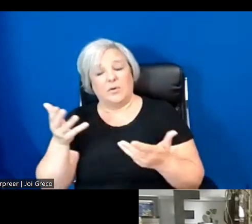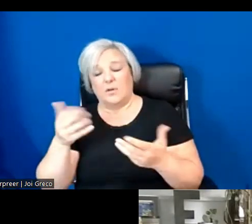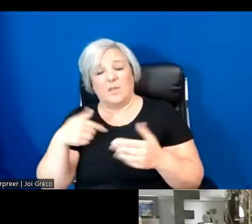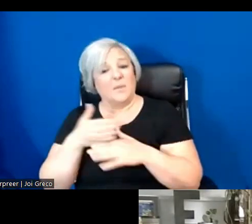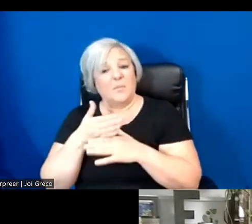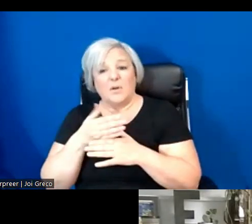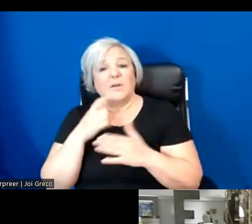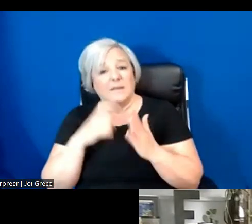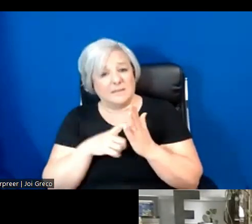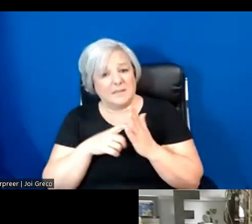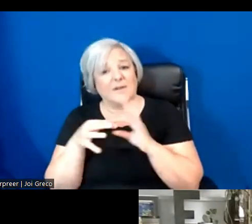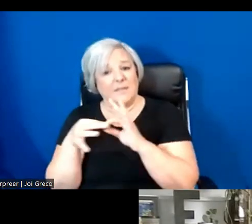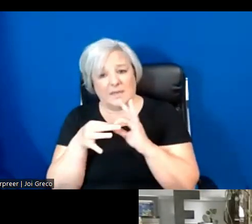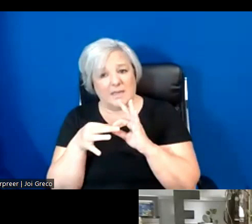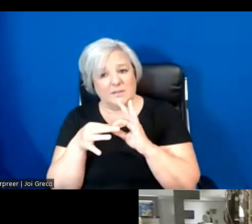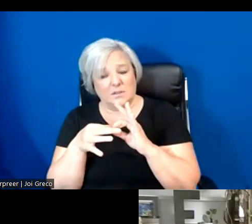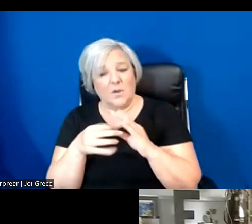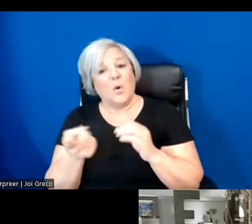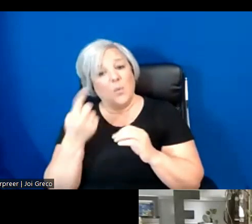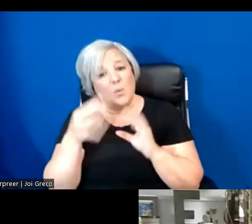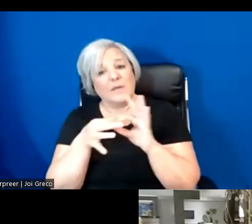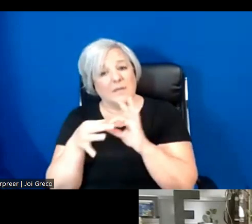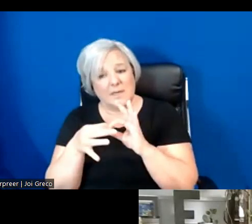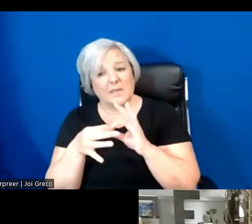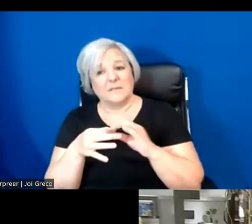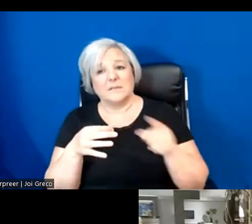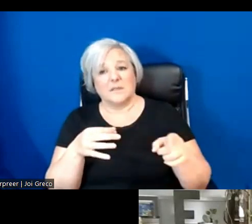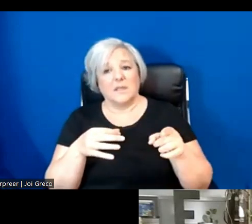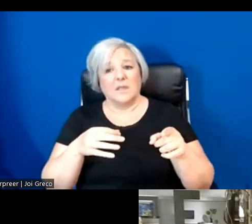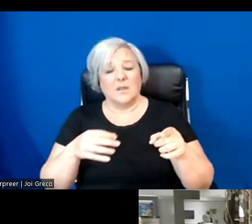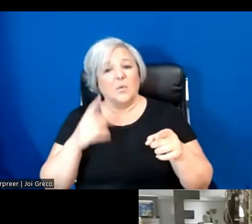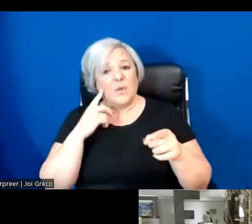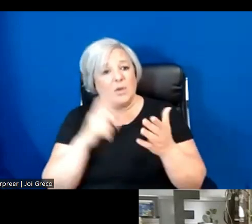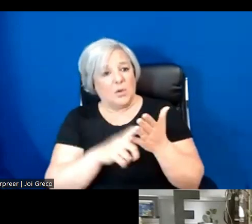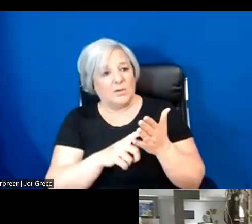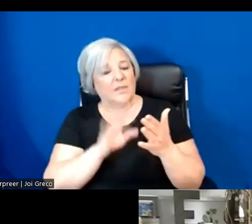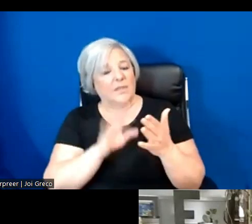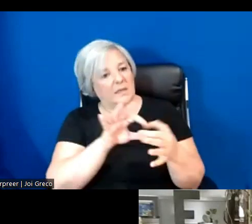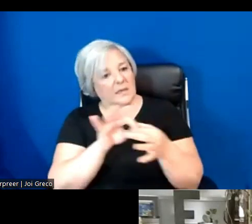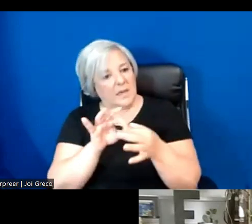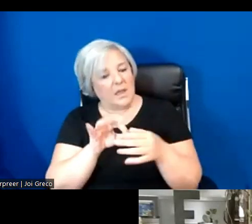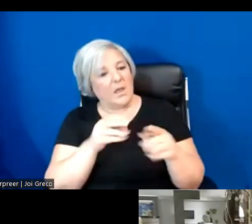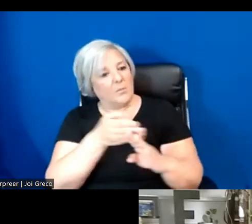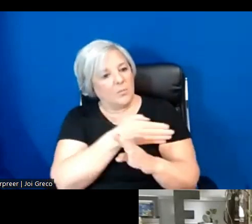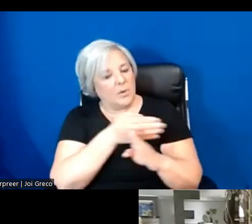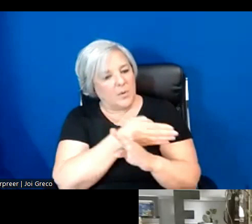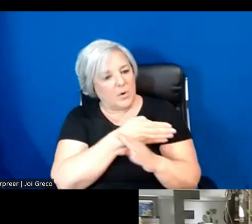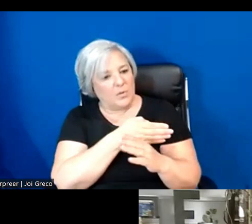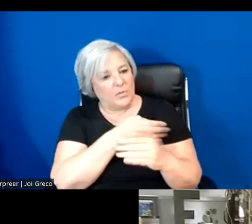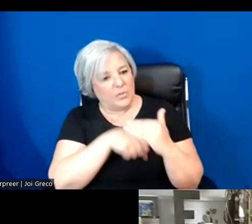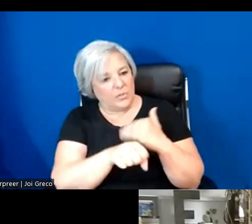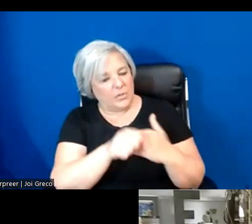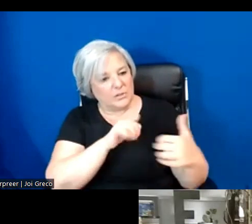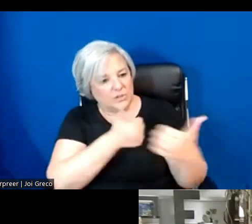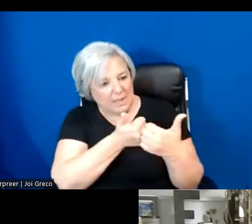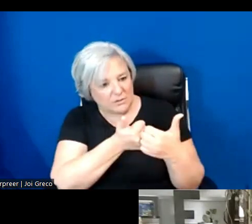have identified the connection. And so one connection is our Division of Behavioral Health saw, wow, look at this connection between these pre-birth household challenges and ACEs and the